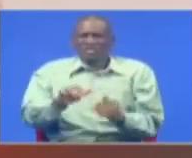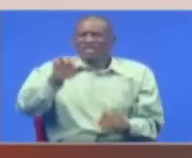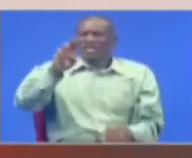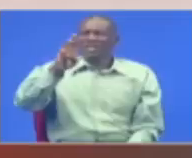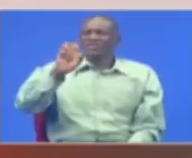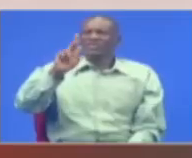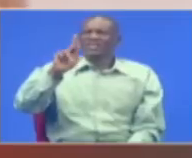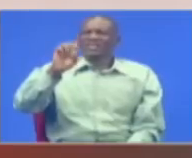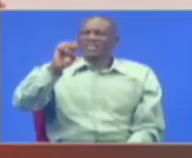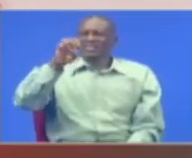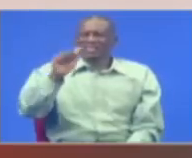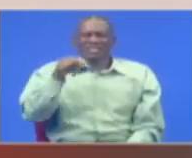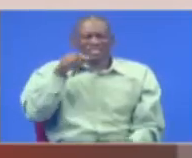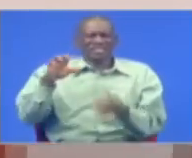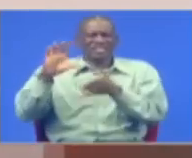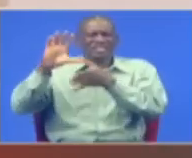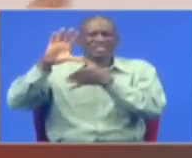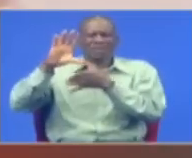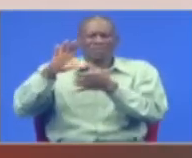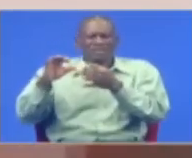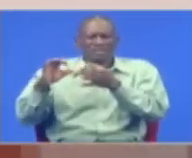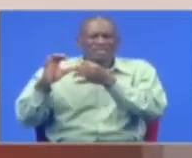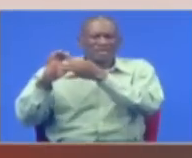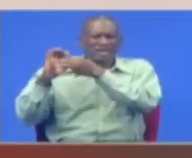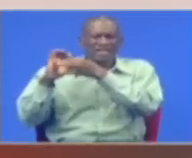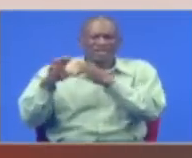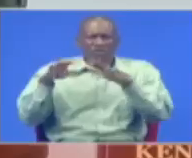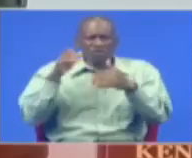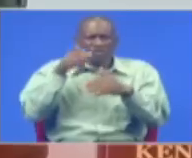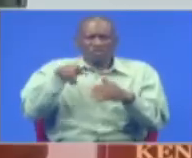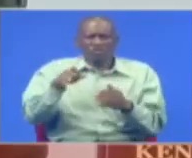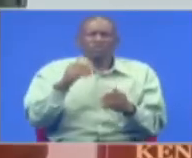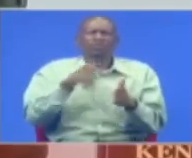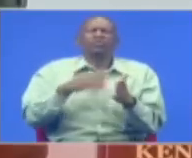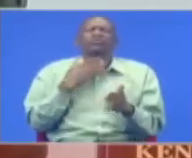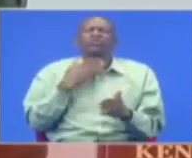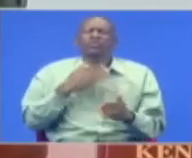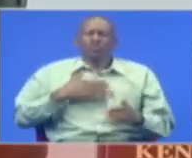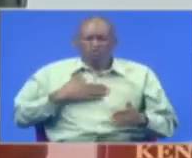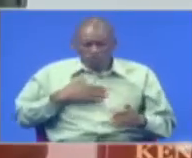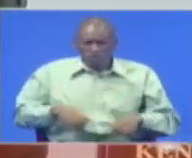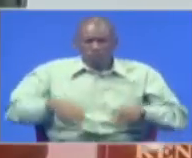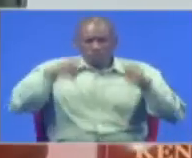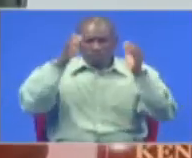German tradition, or is it your preference? Honorable Chair,